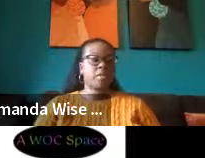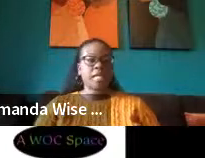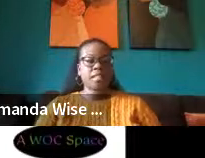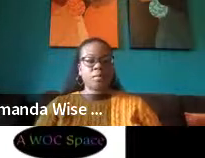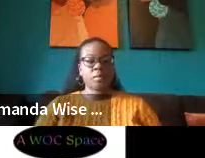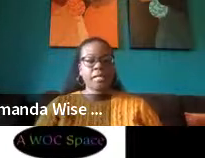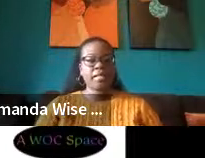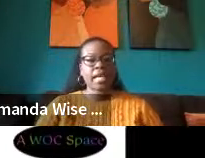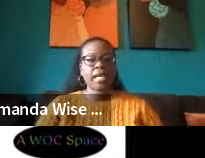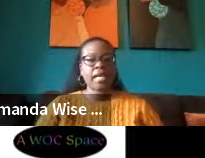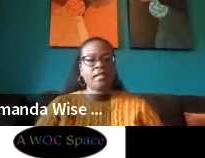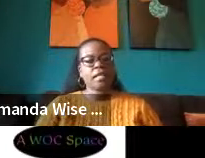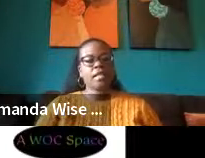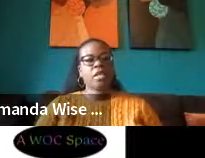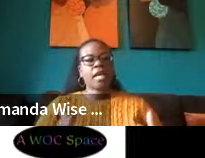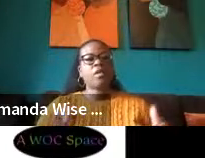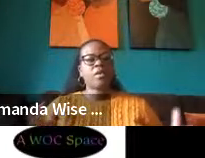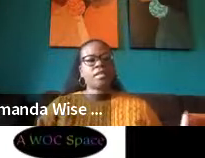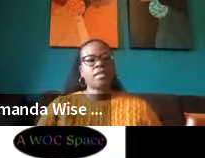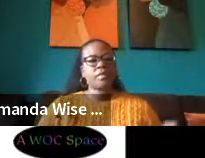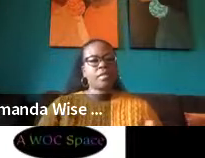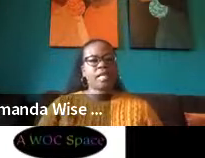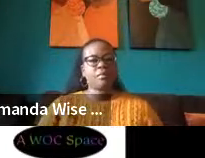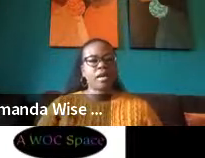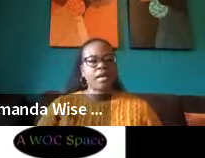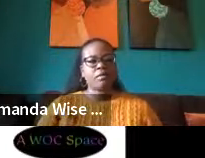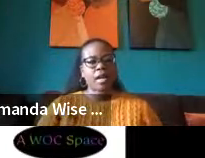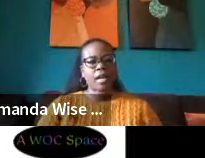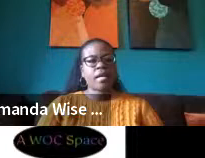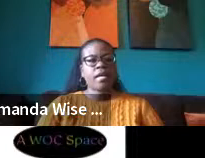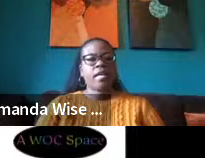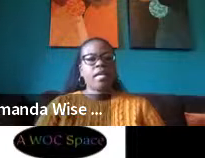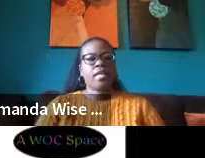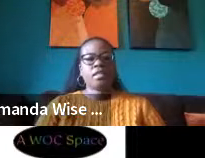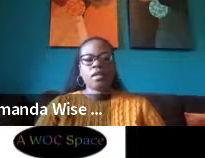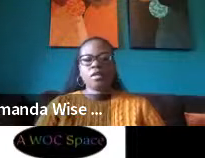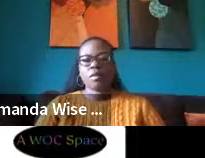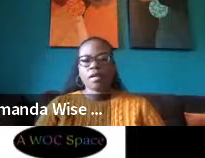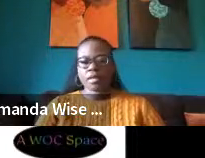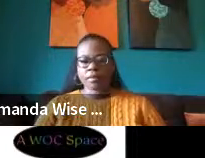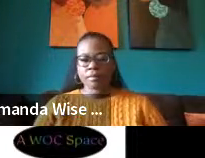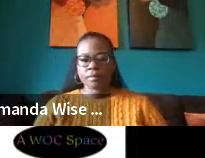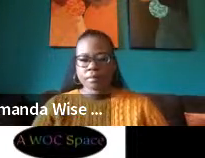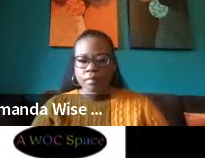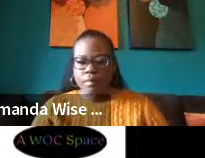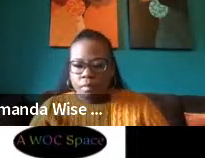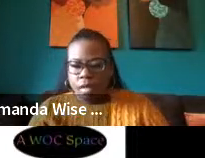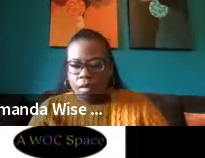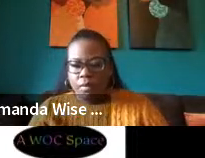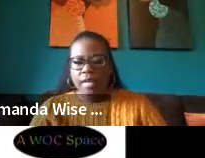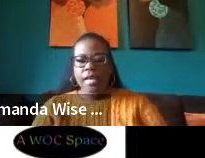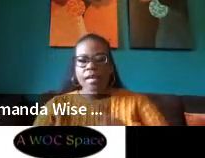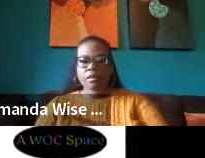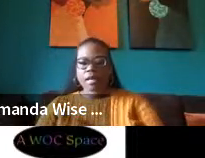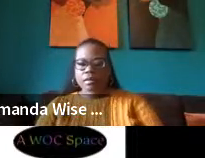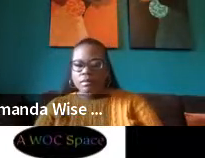page that's related to marine science, then you kind of want to stick within that brand, right? And so you want to,